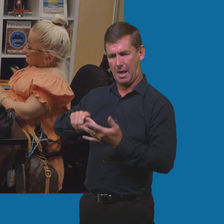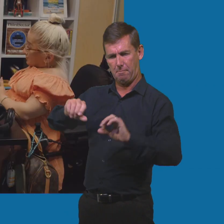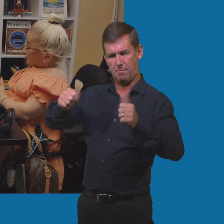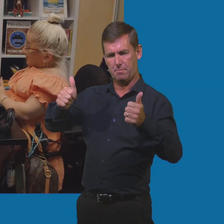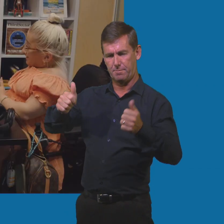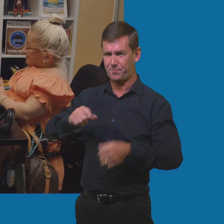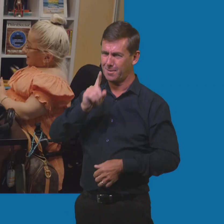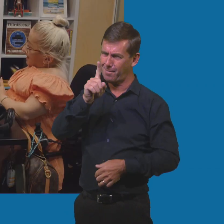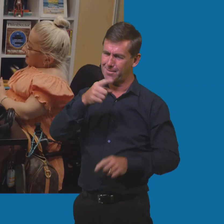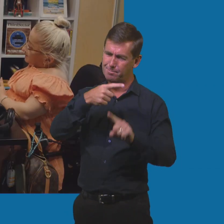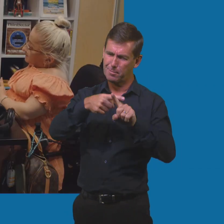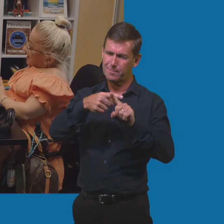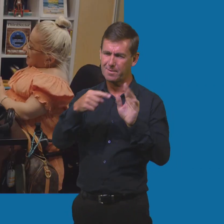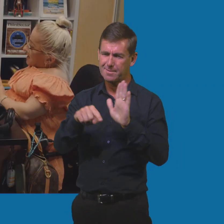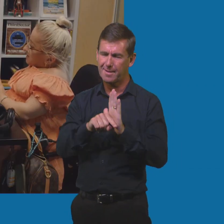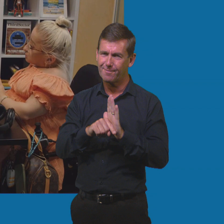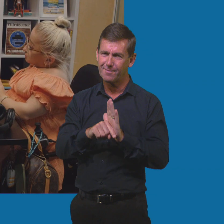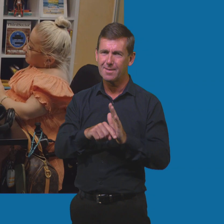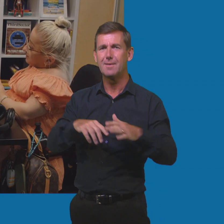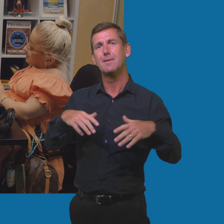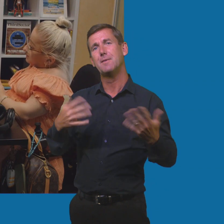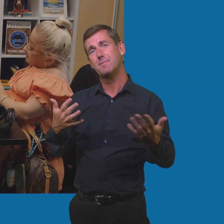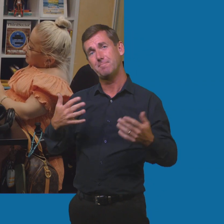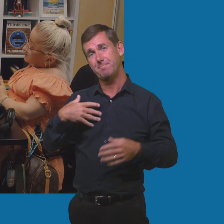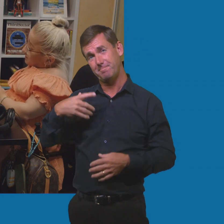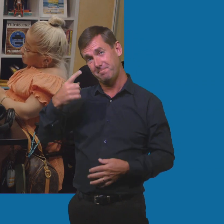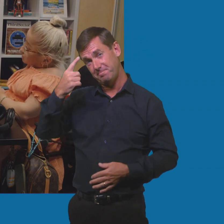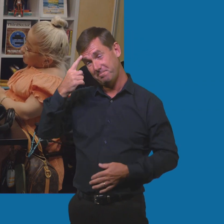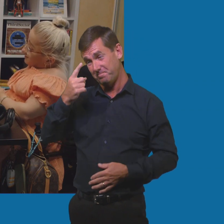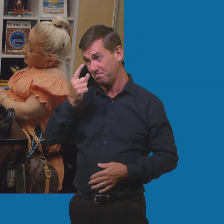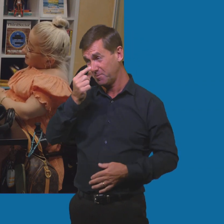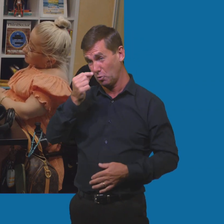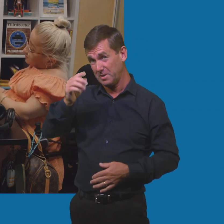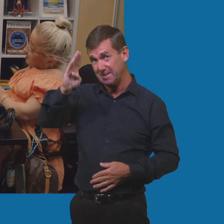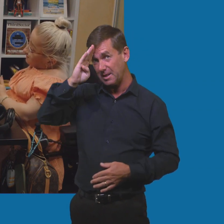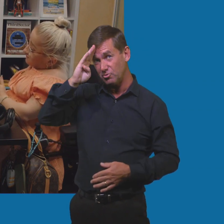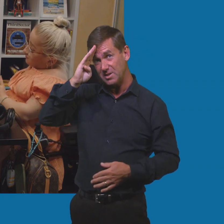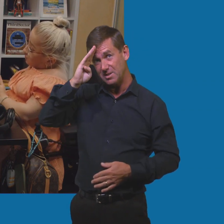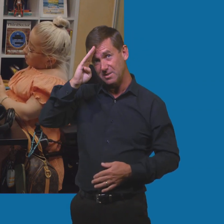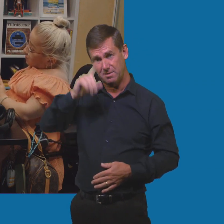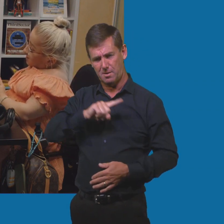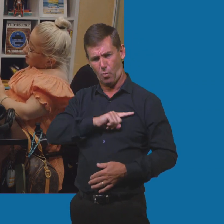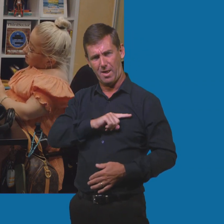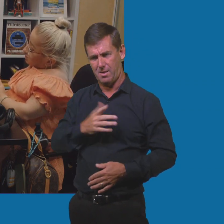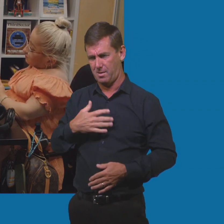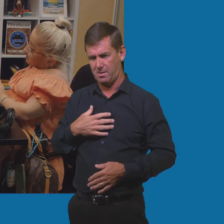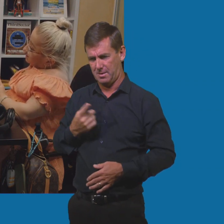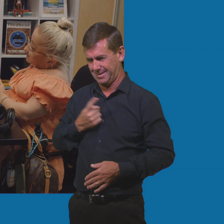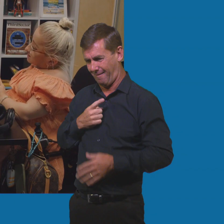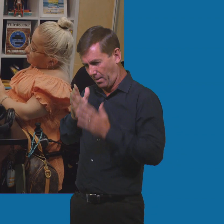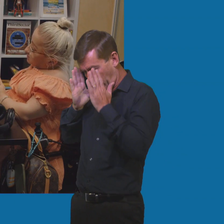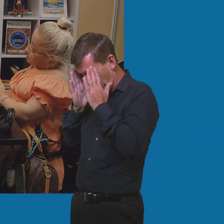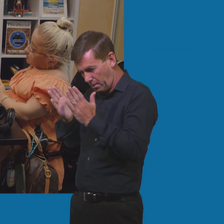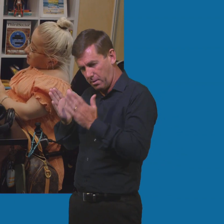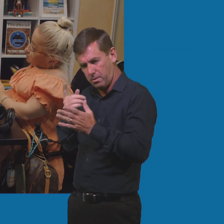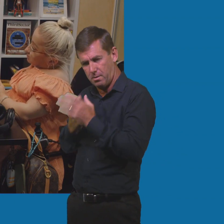to every story, and there could be a danger to isolating yourself even more. I think we